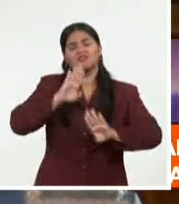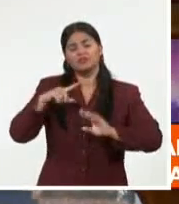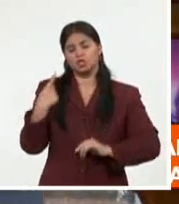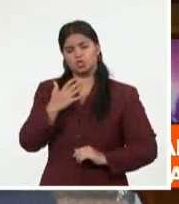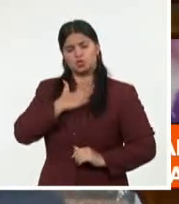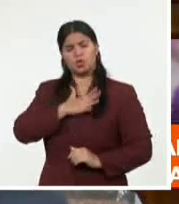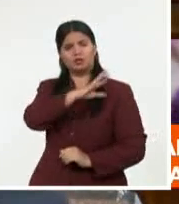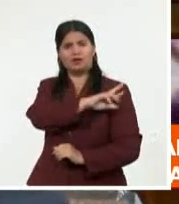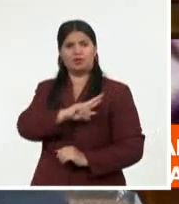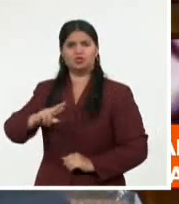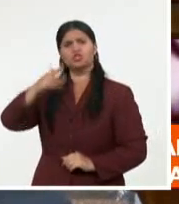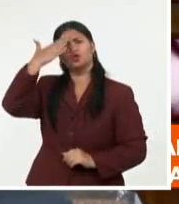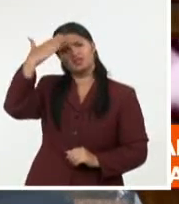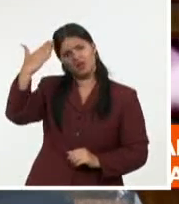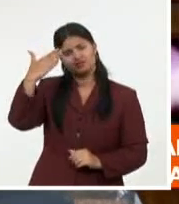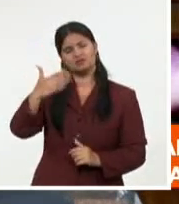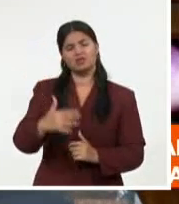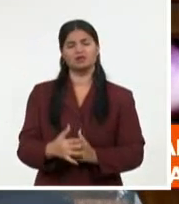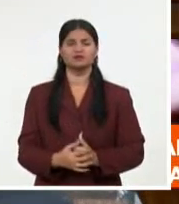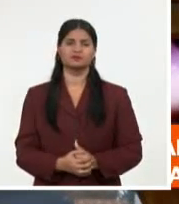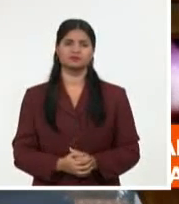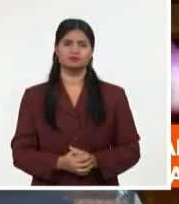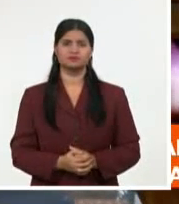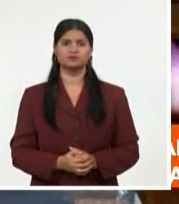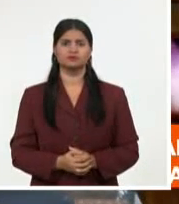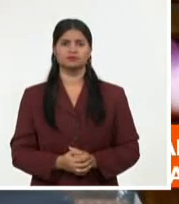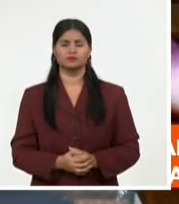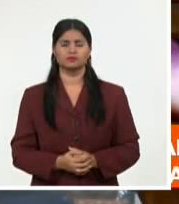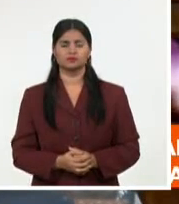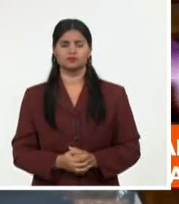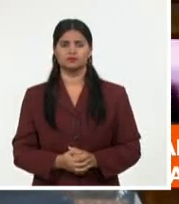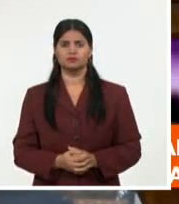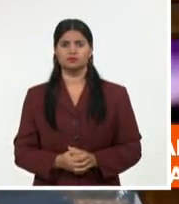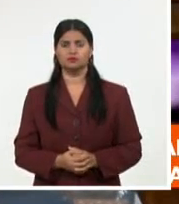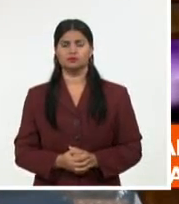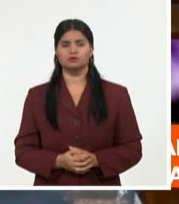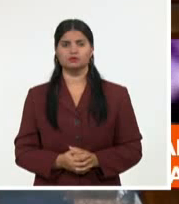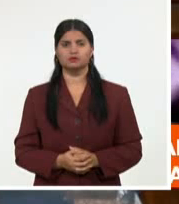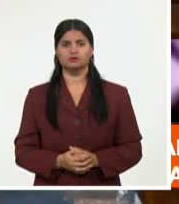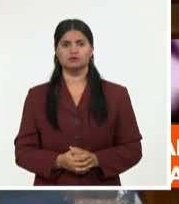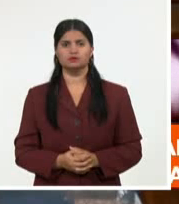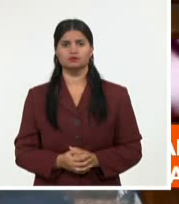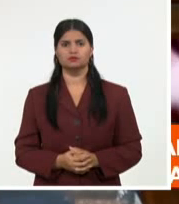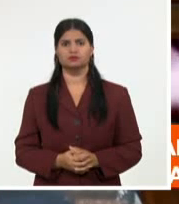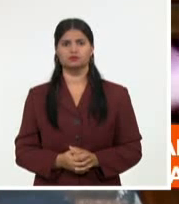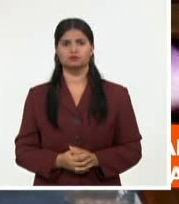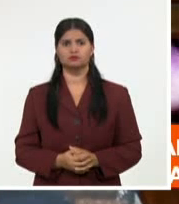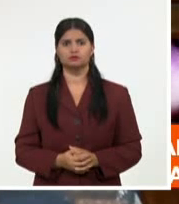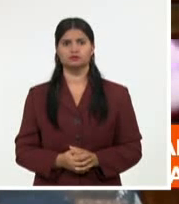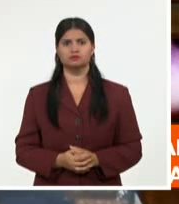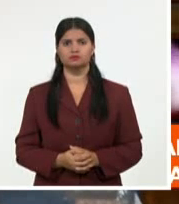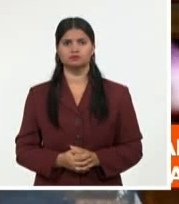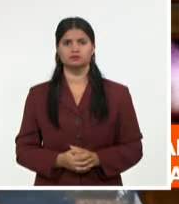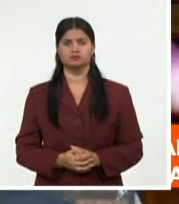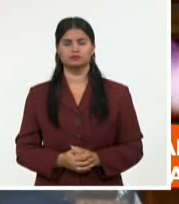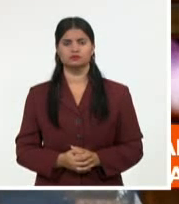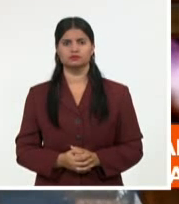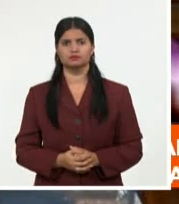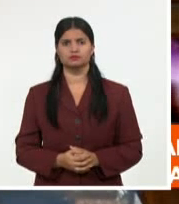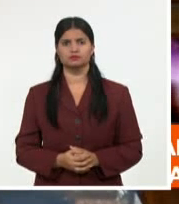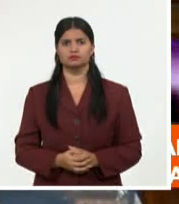economic warfare is being accompanied by a brutal media campaign that is generating by the